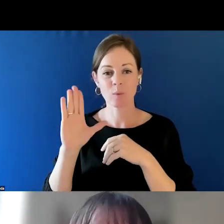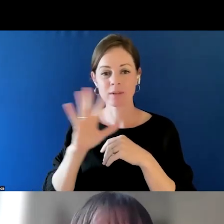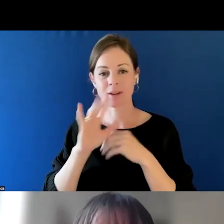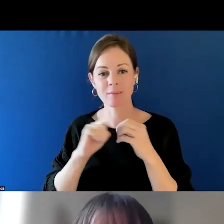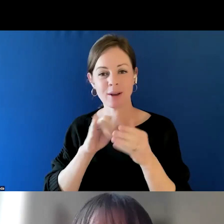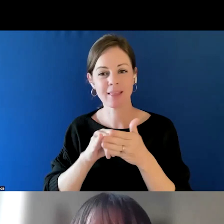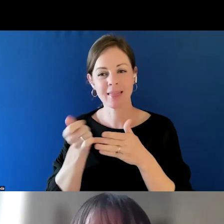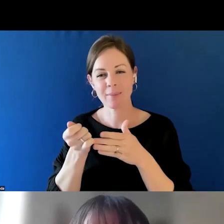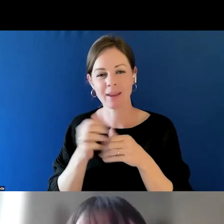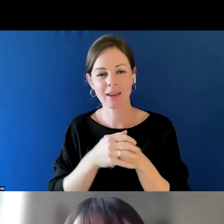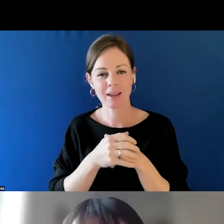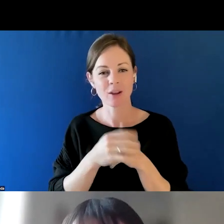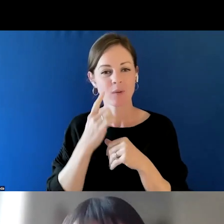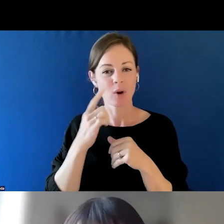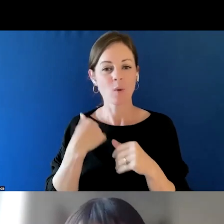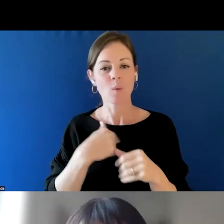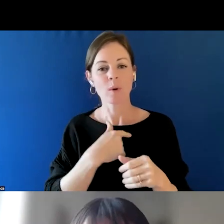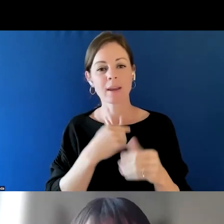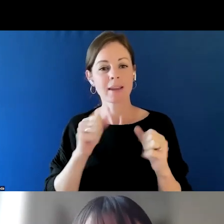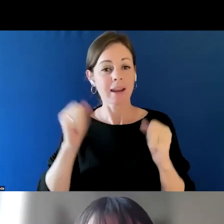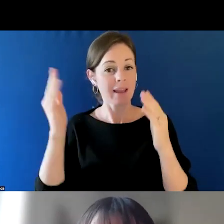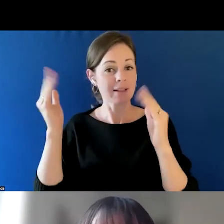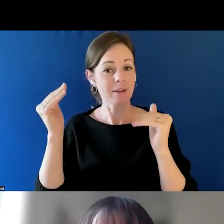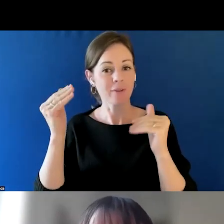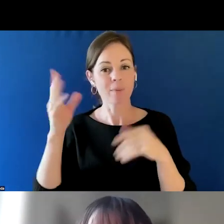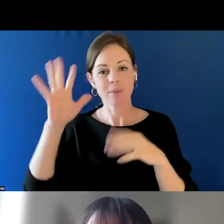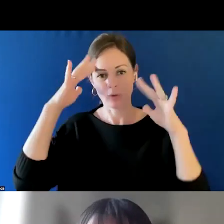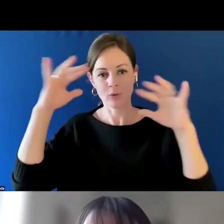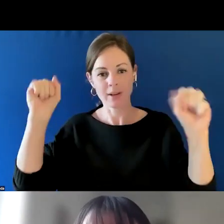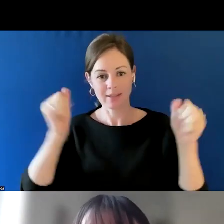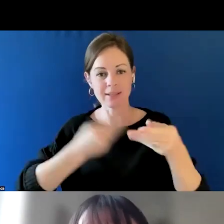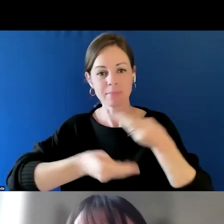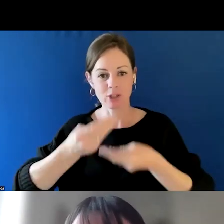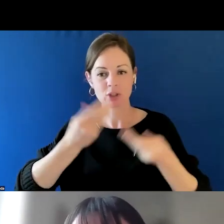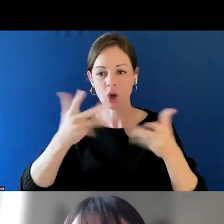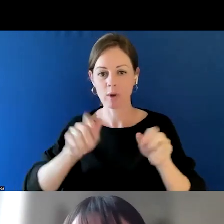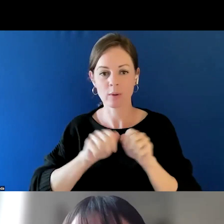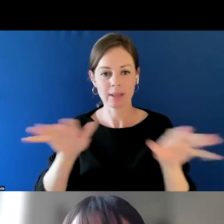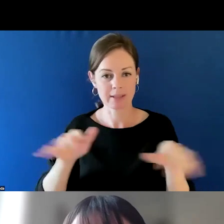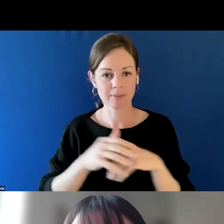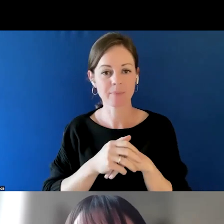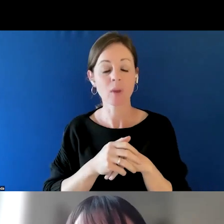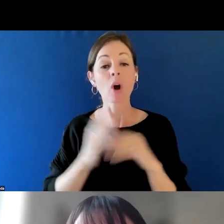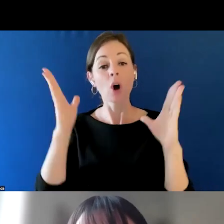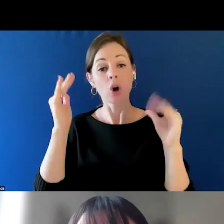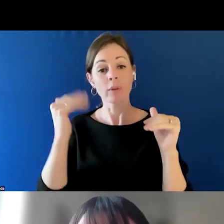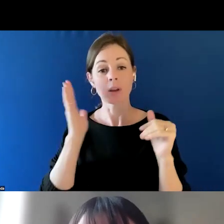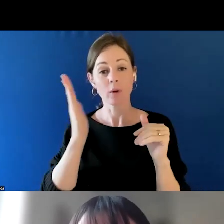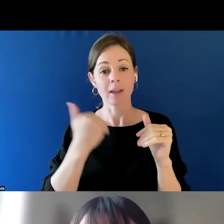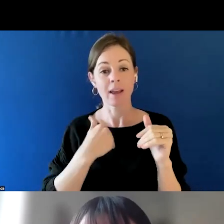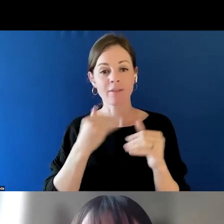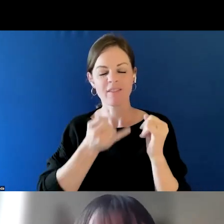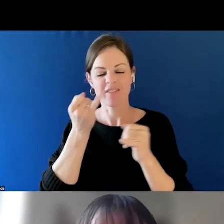bit in terms of what we can expect from the president's budget, which was released. But we are hoping to have a finalized FY24